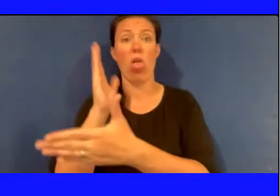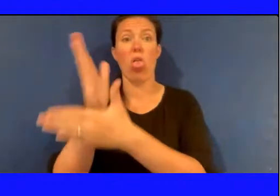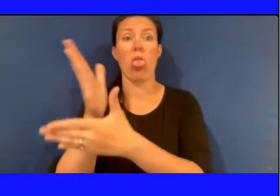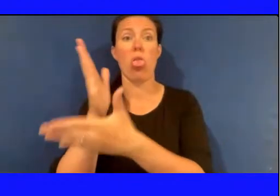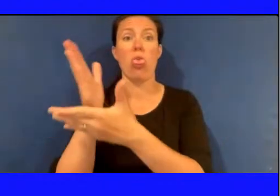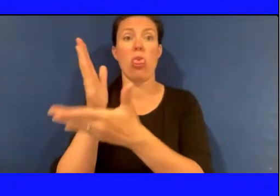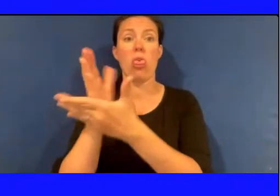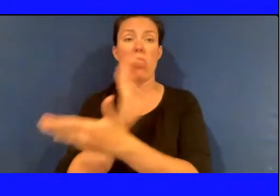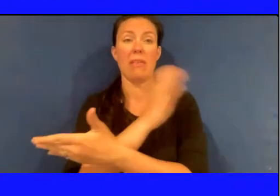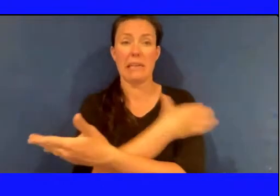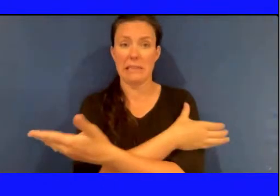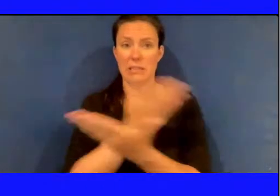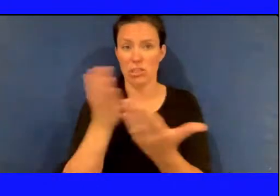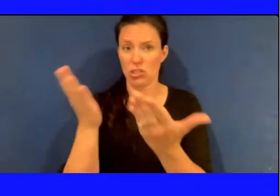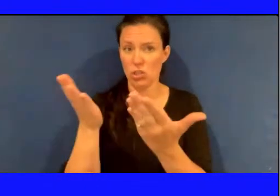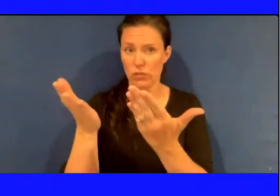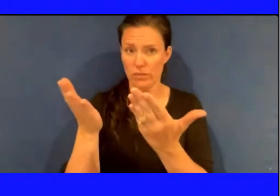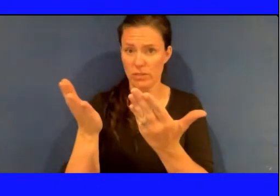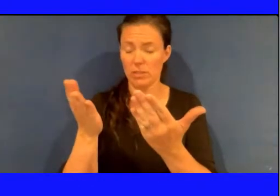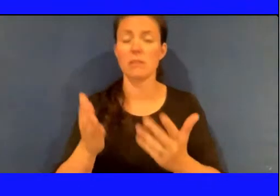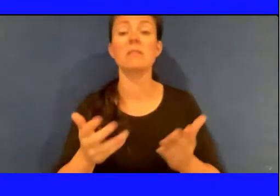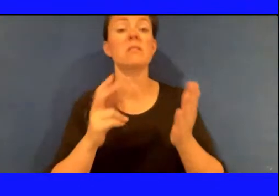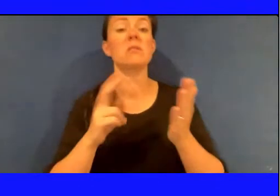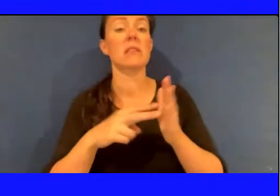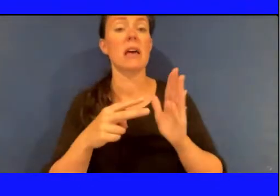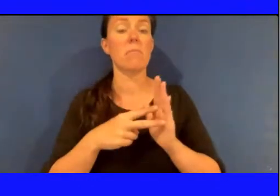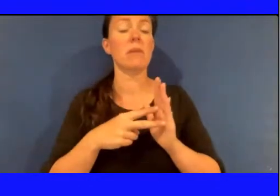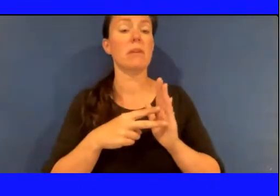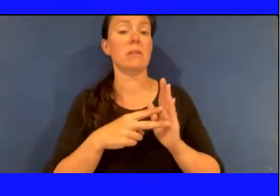so while we've already finished